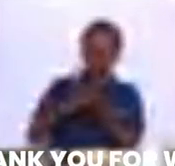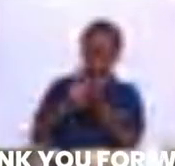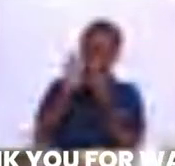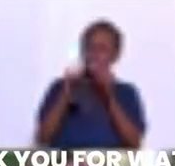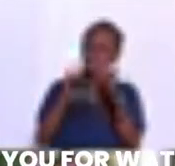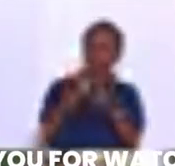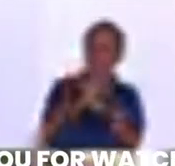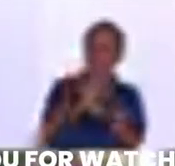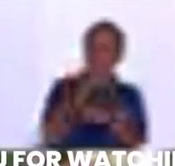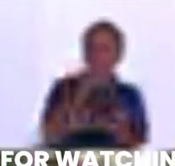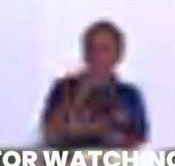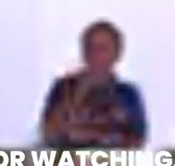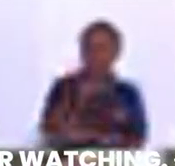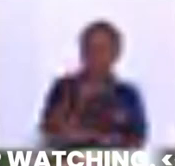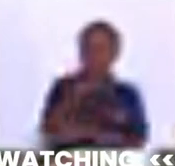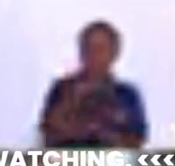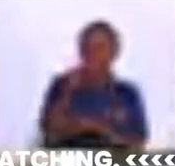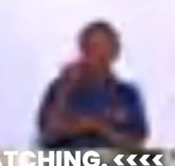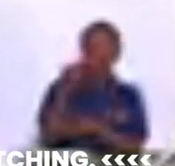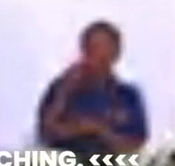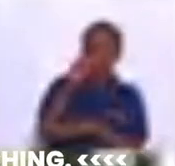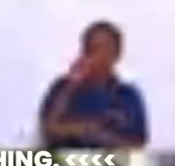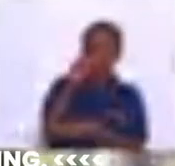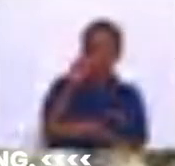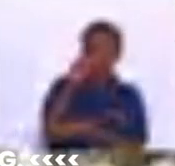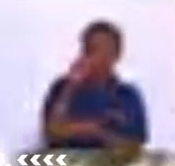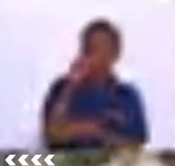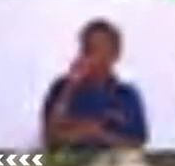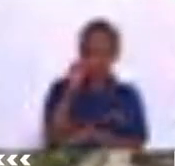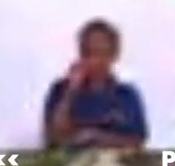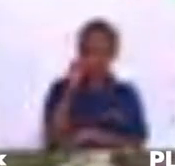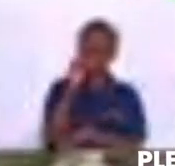So the cortisol hormone will be up.